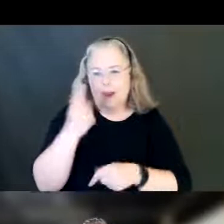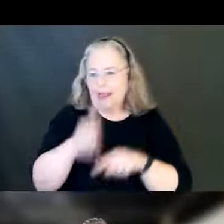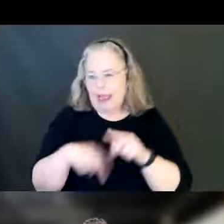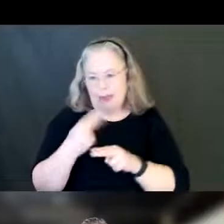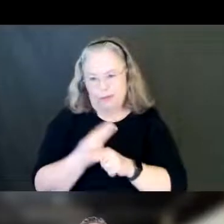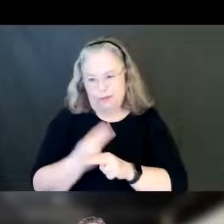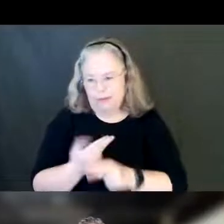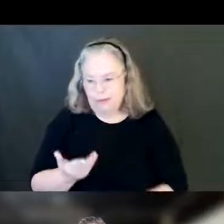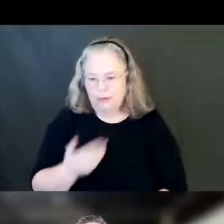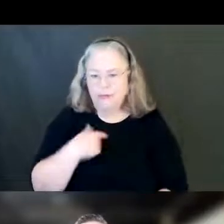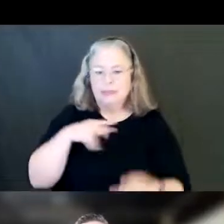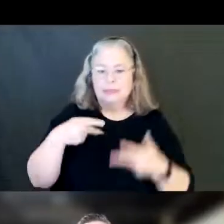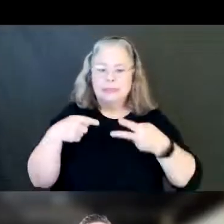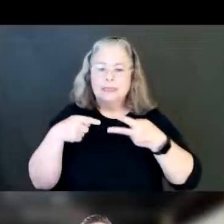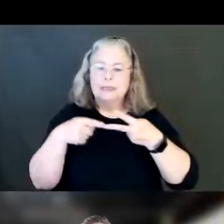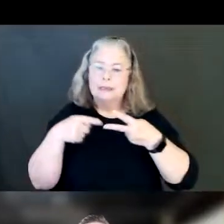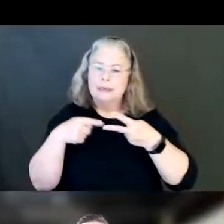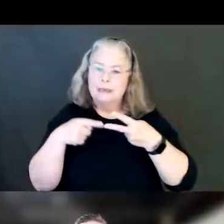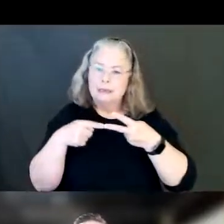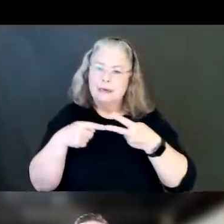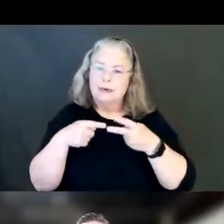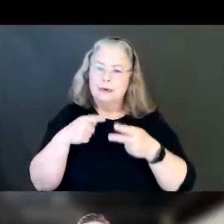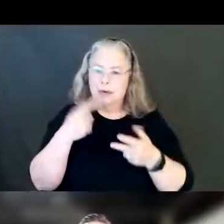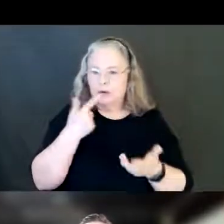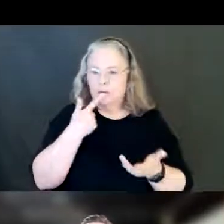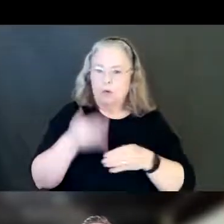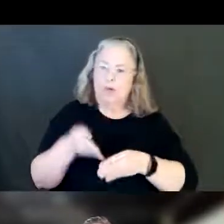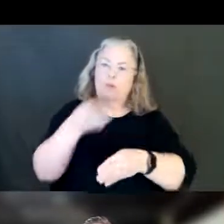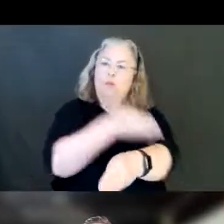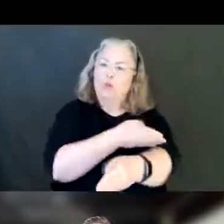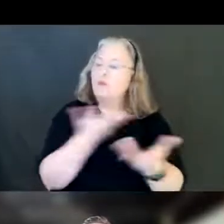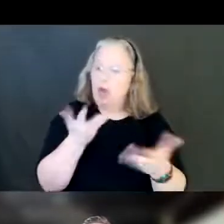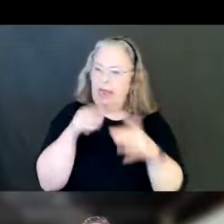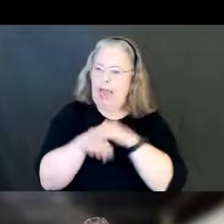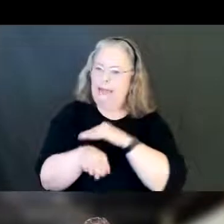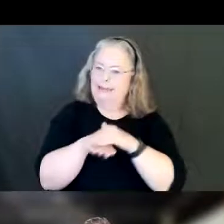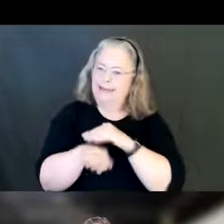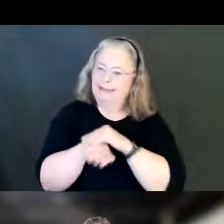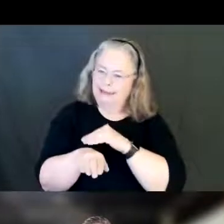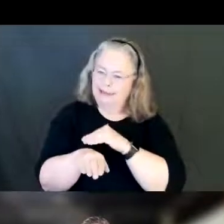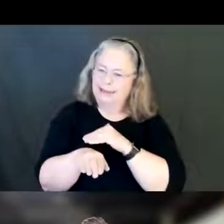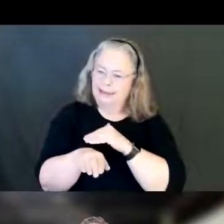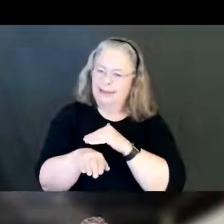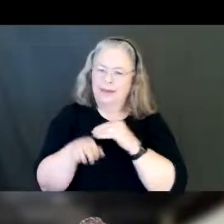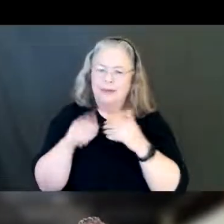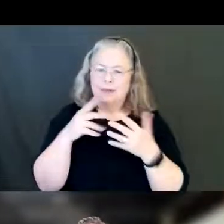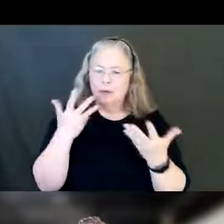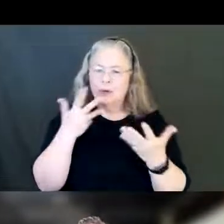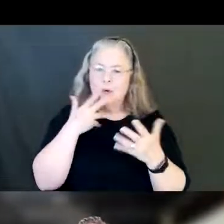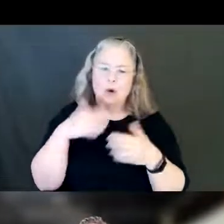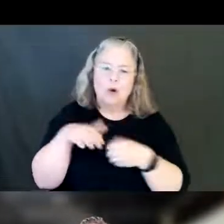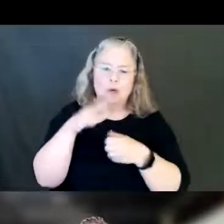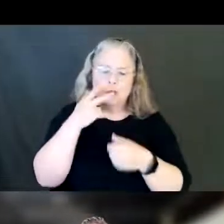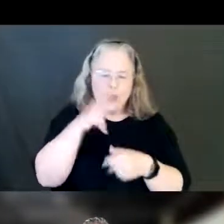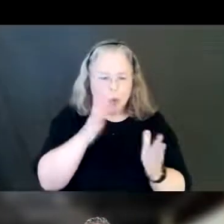Our second priority with Brilliant Beginnings is improving access. So looking at all of the great local